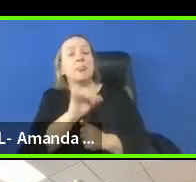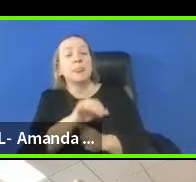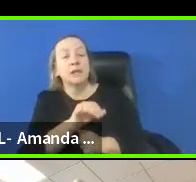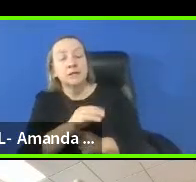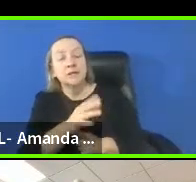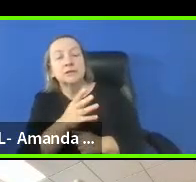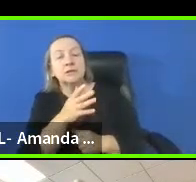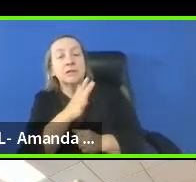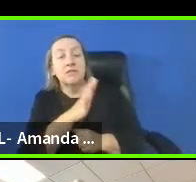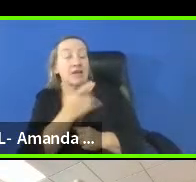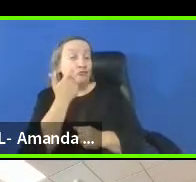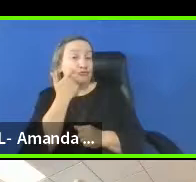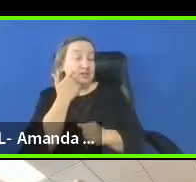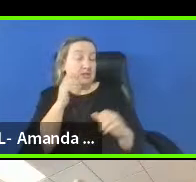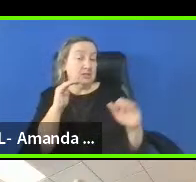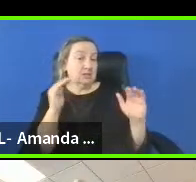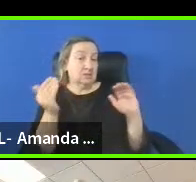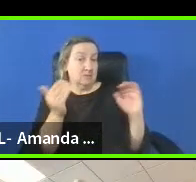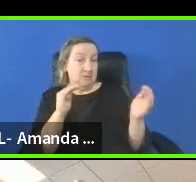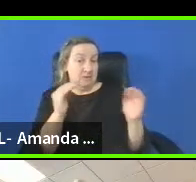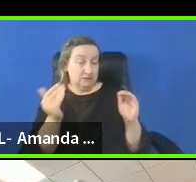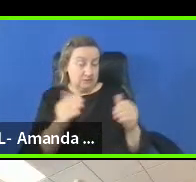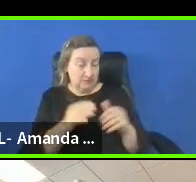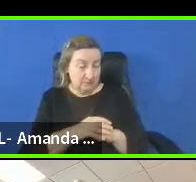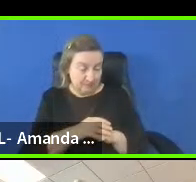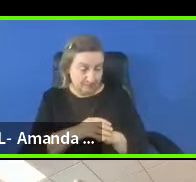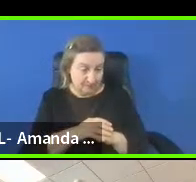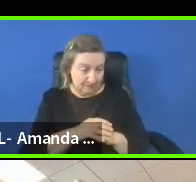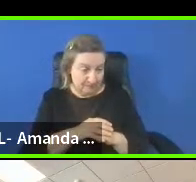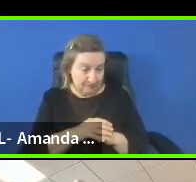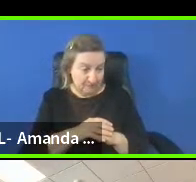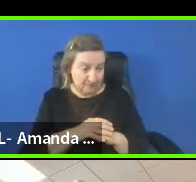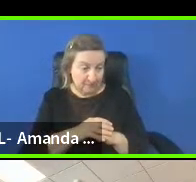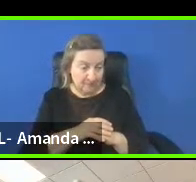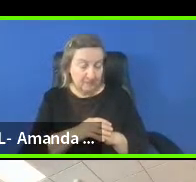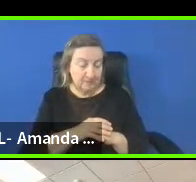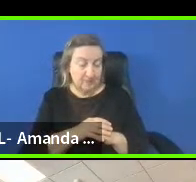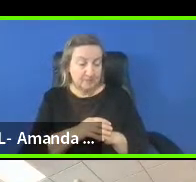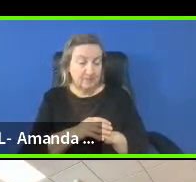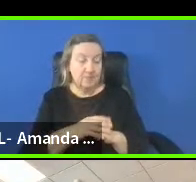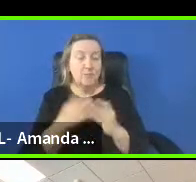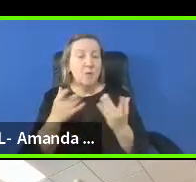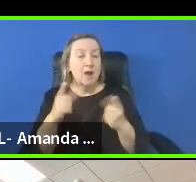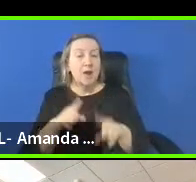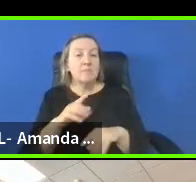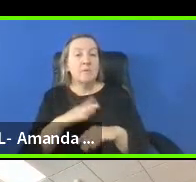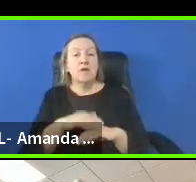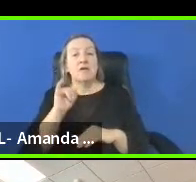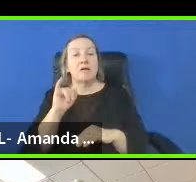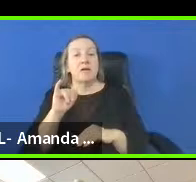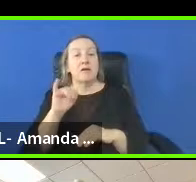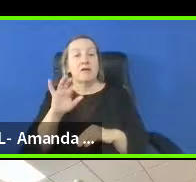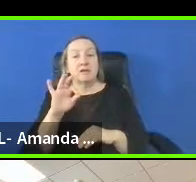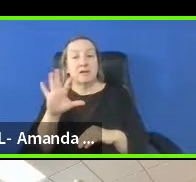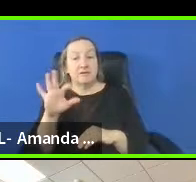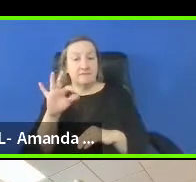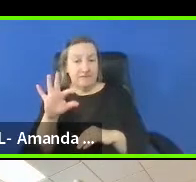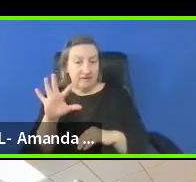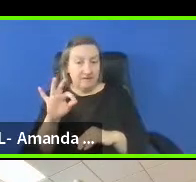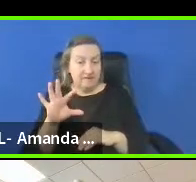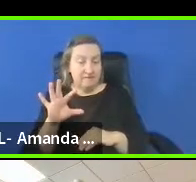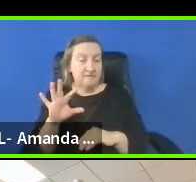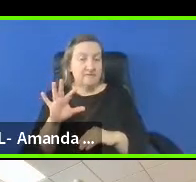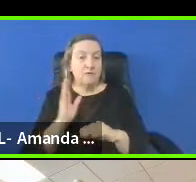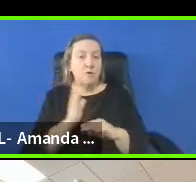their most recent comparison is what has happened on I-95 over